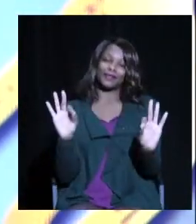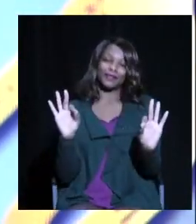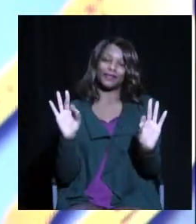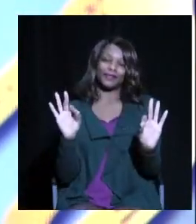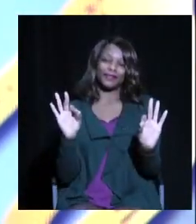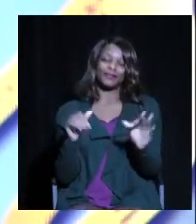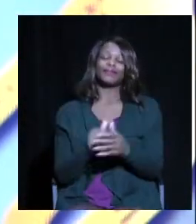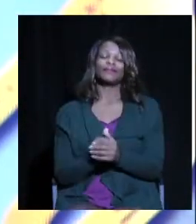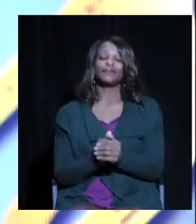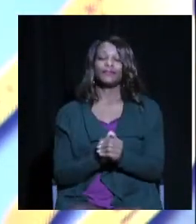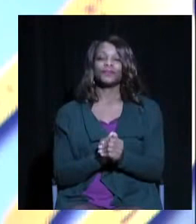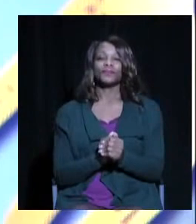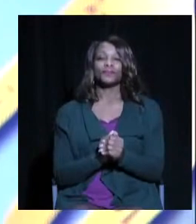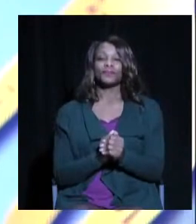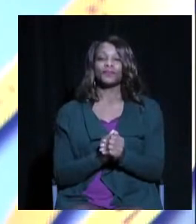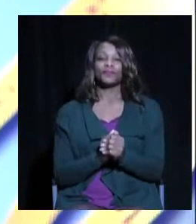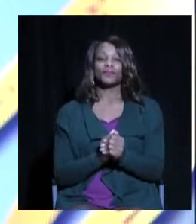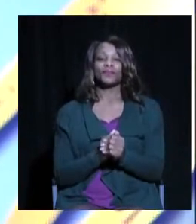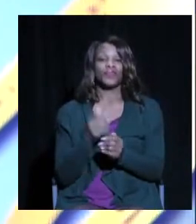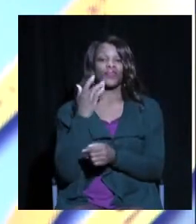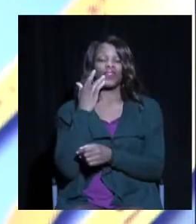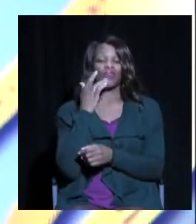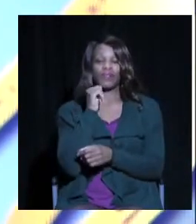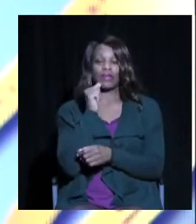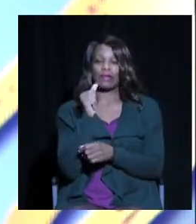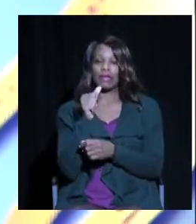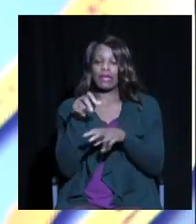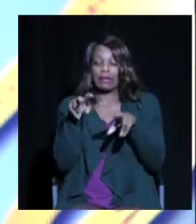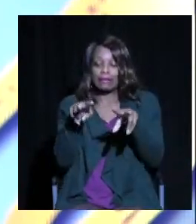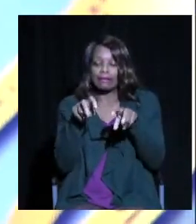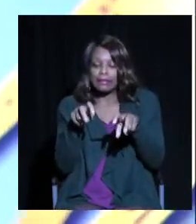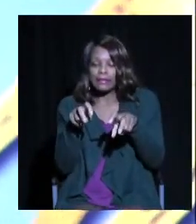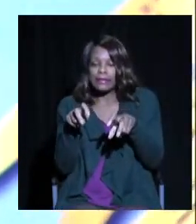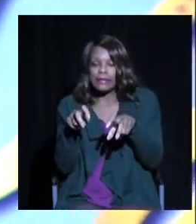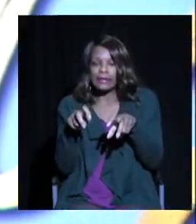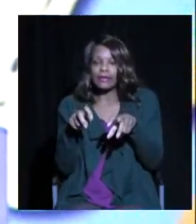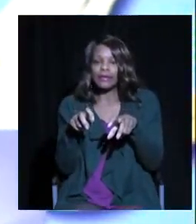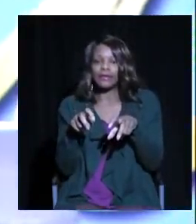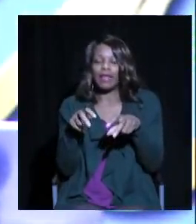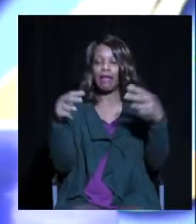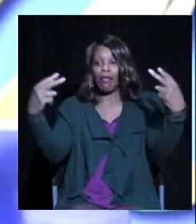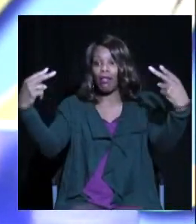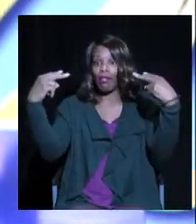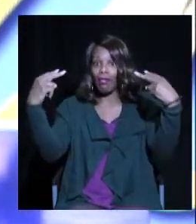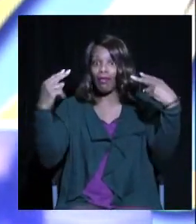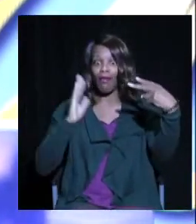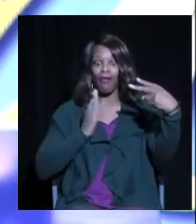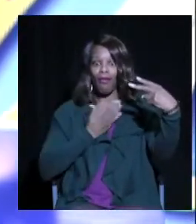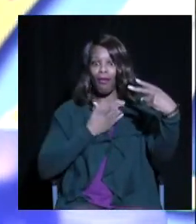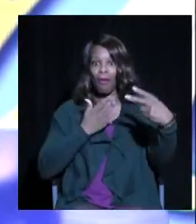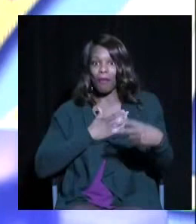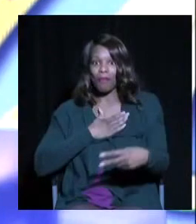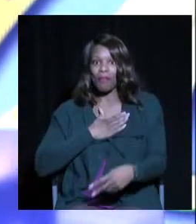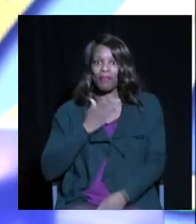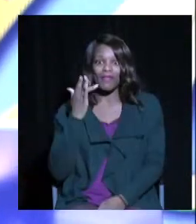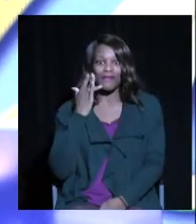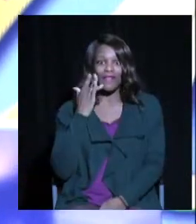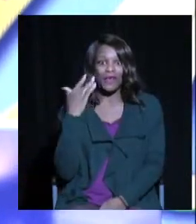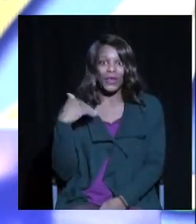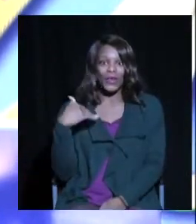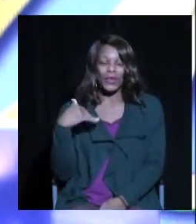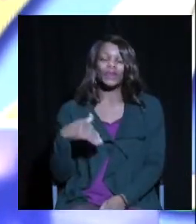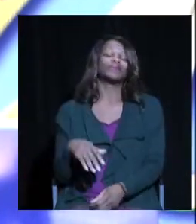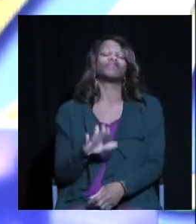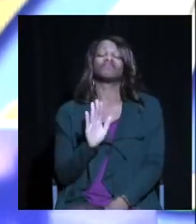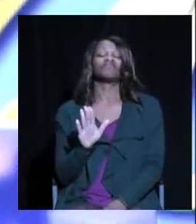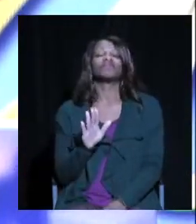about favor is it's not to be hoarded. Right? It's not to be something to say, hey, look at all this favor I have. Scripture says the